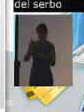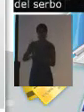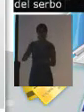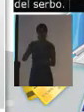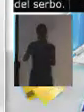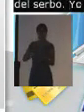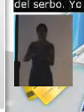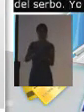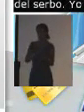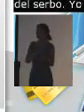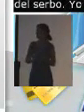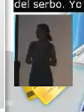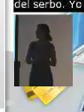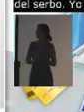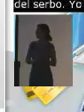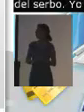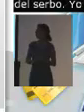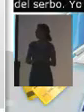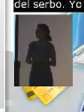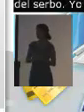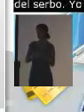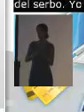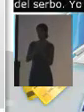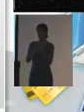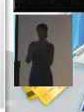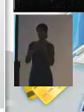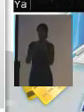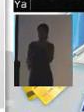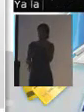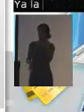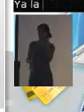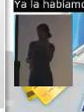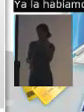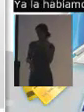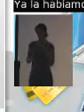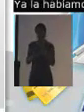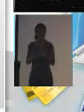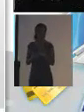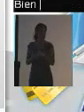already said this, right? Yes, I've already mentioned this.